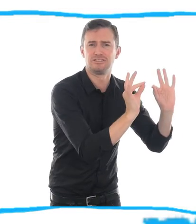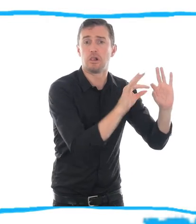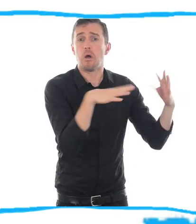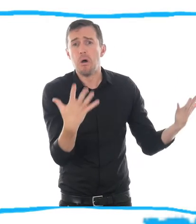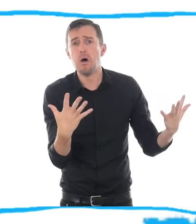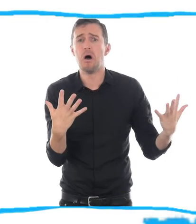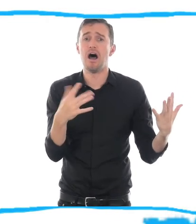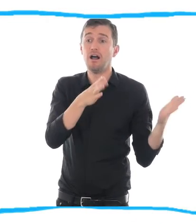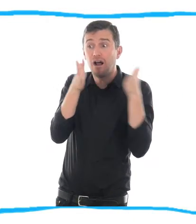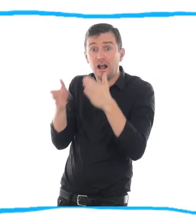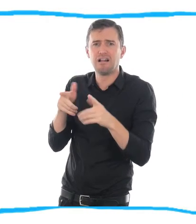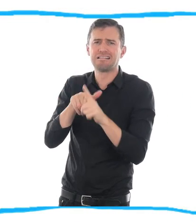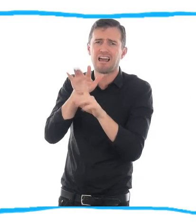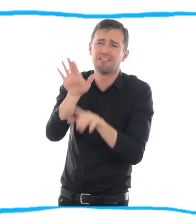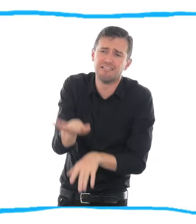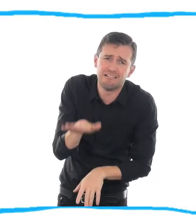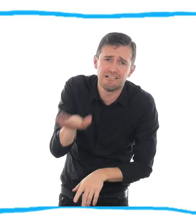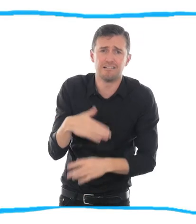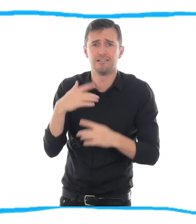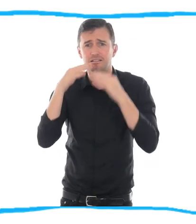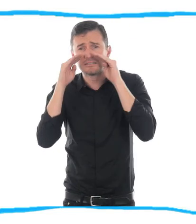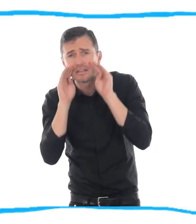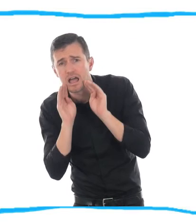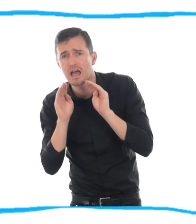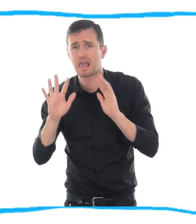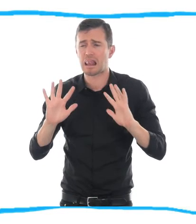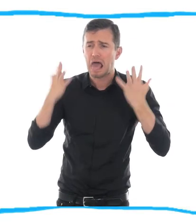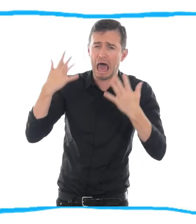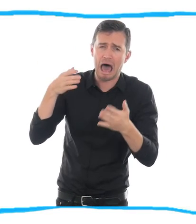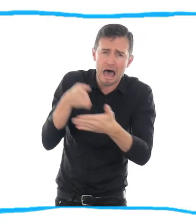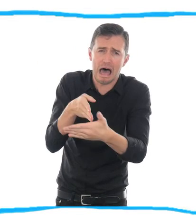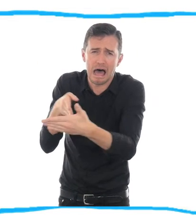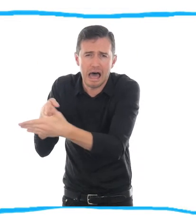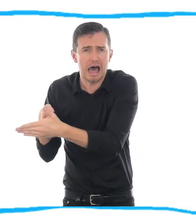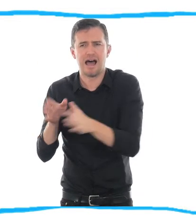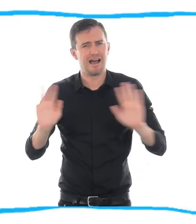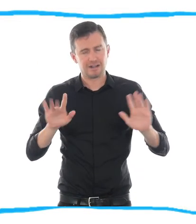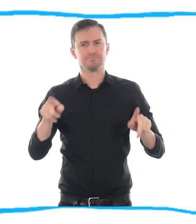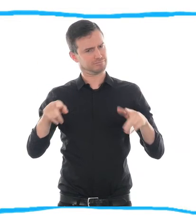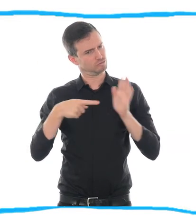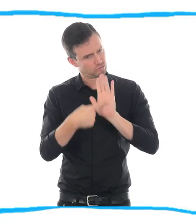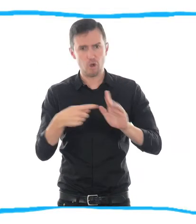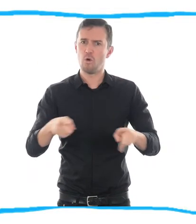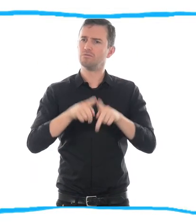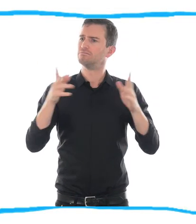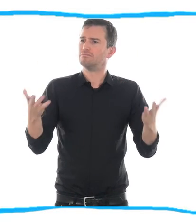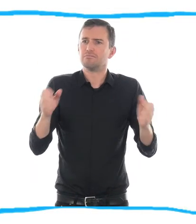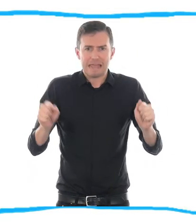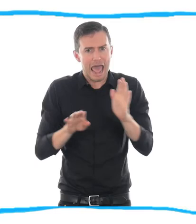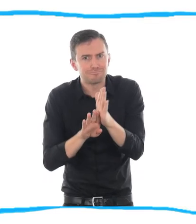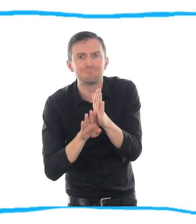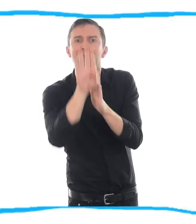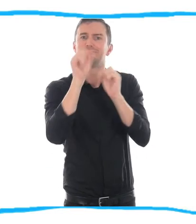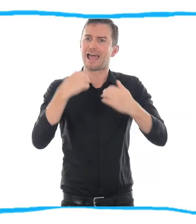about depicting persons with disabilities as brave, inspiring heroes. Likewise, we don't want to use approaches that elicit